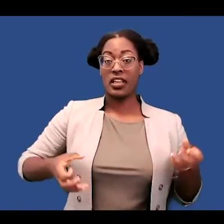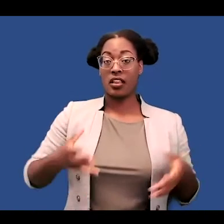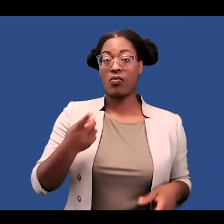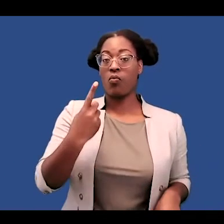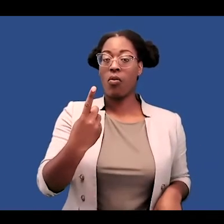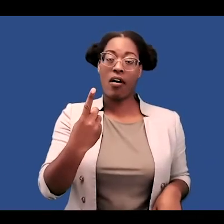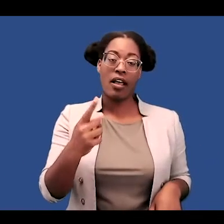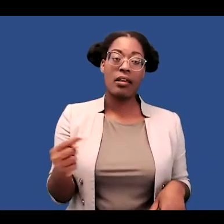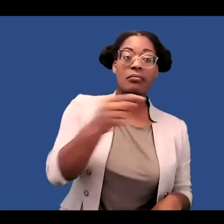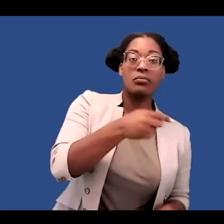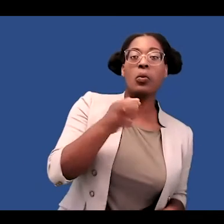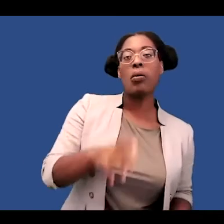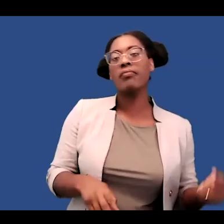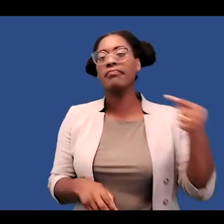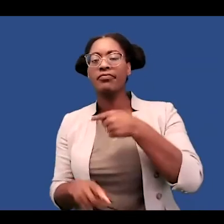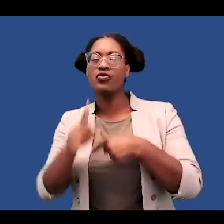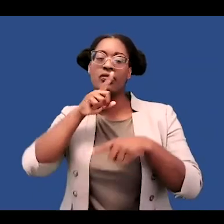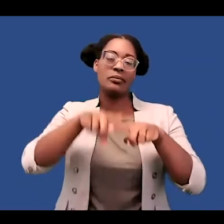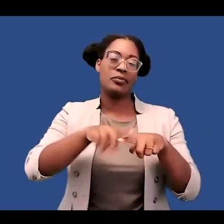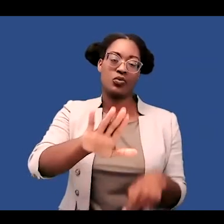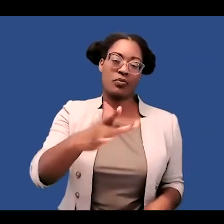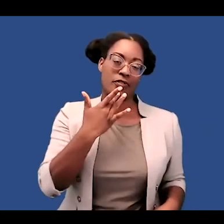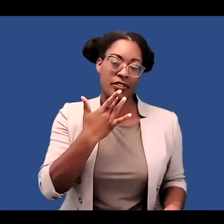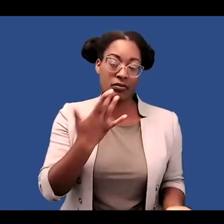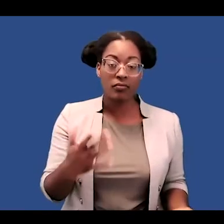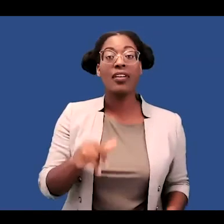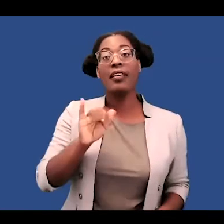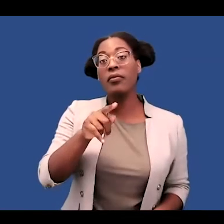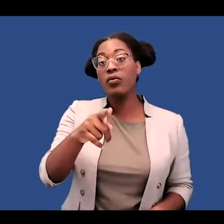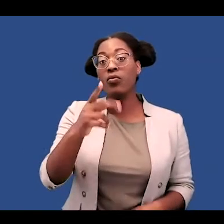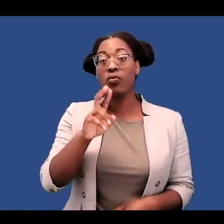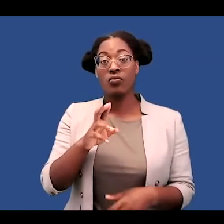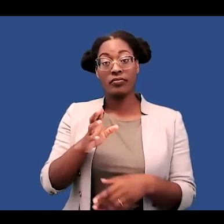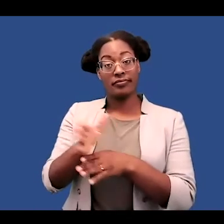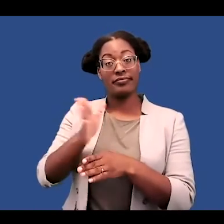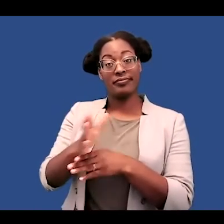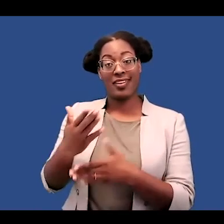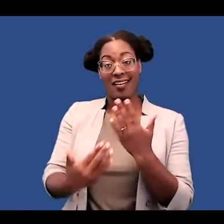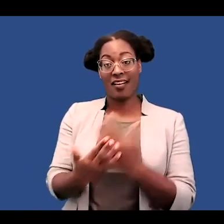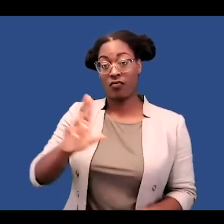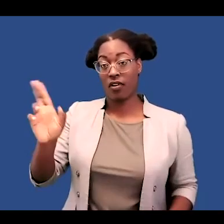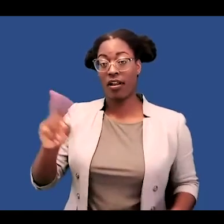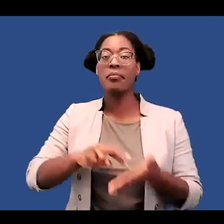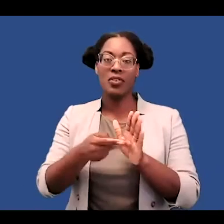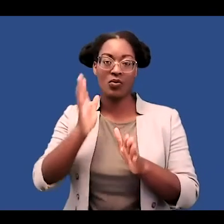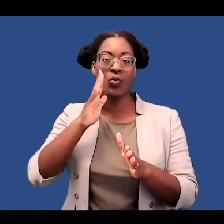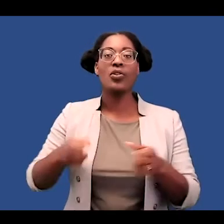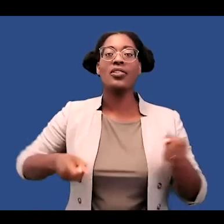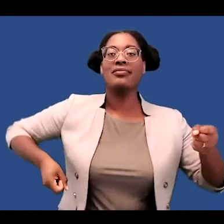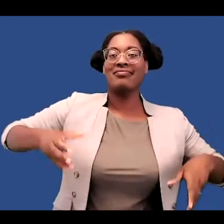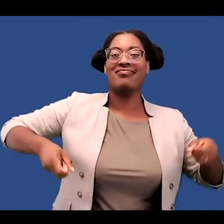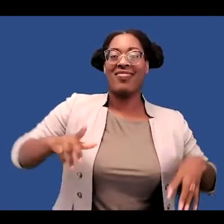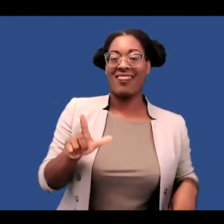the hoop in one direction over another. The rule of thumb, if you're right-handed, spin your hoop to the left. If